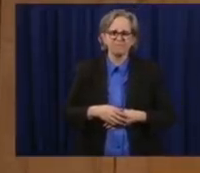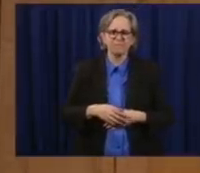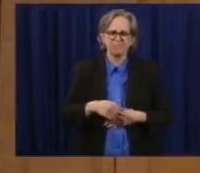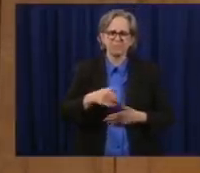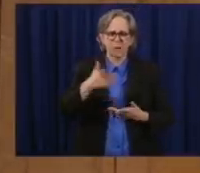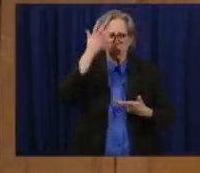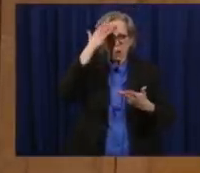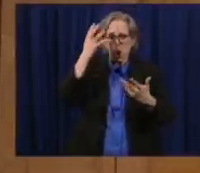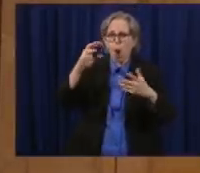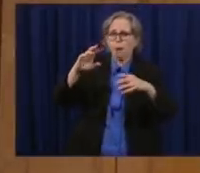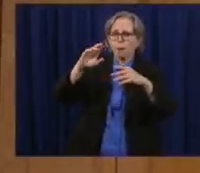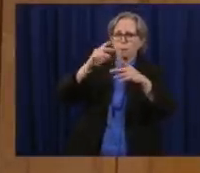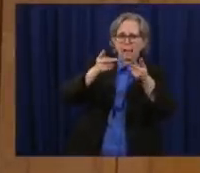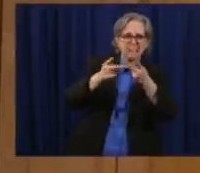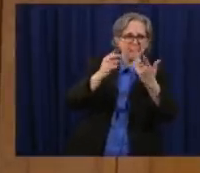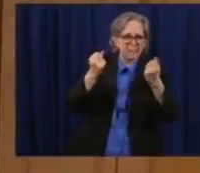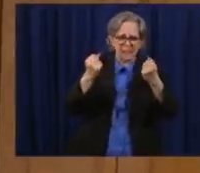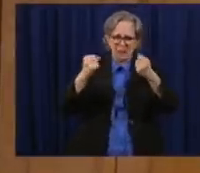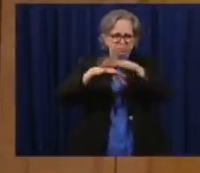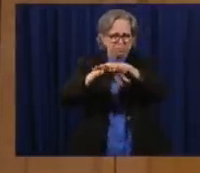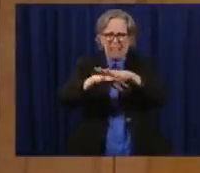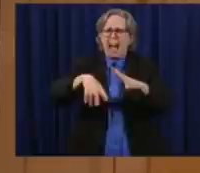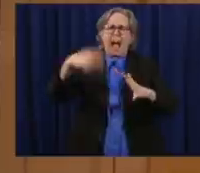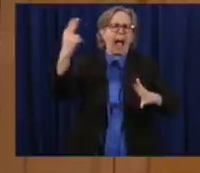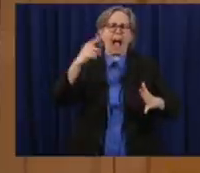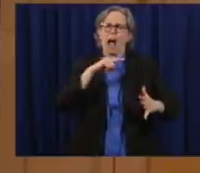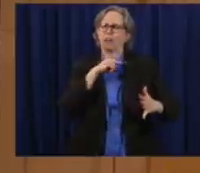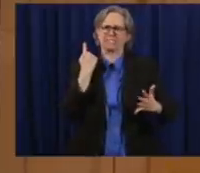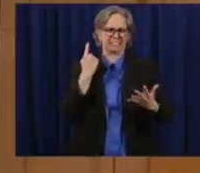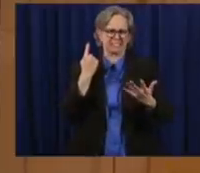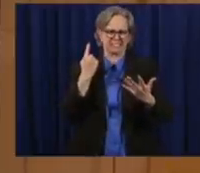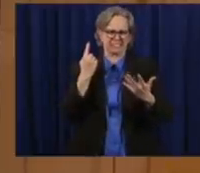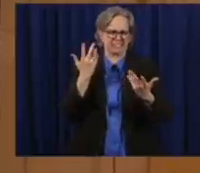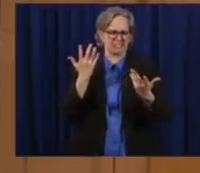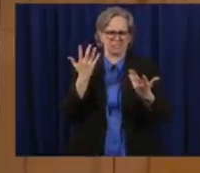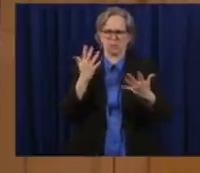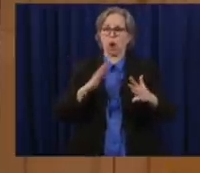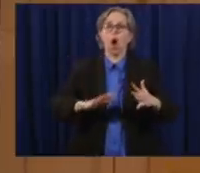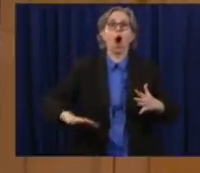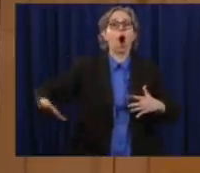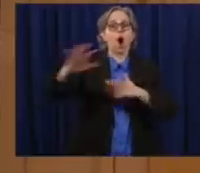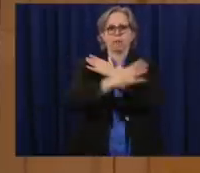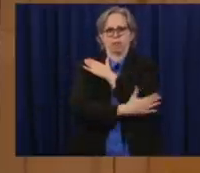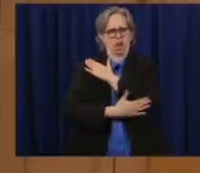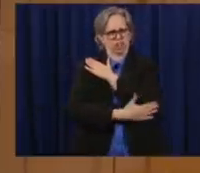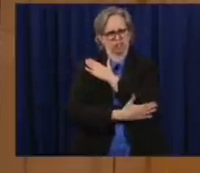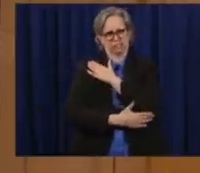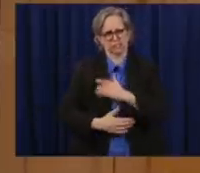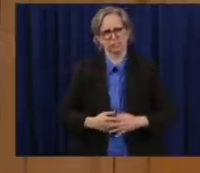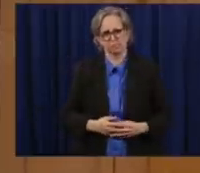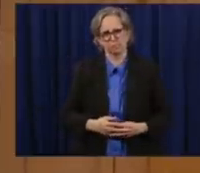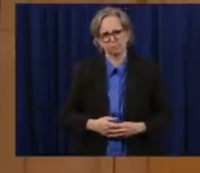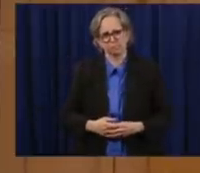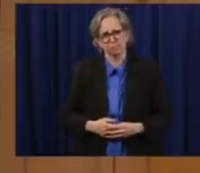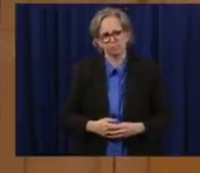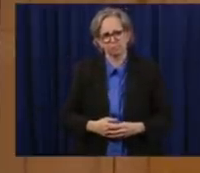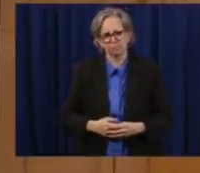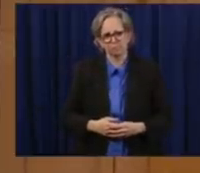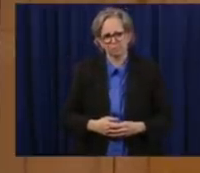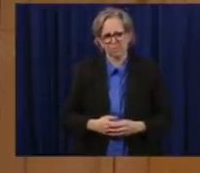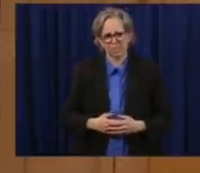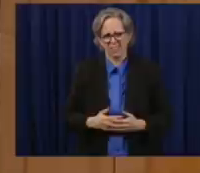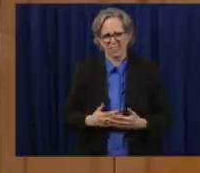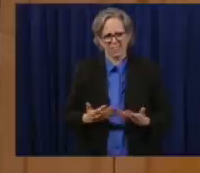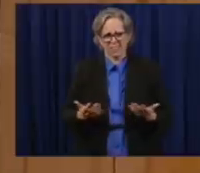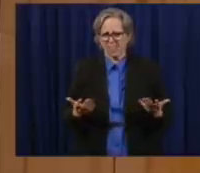settings are very, very high risk all throughout the country, and so even if you right